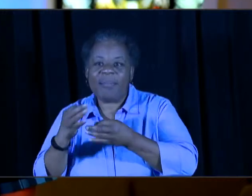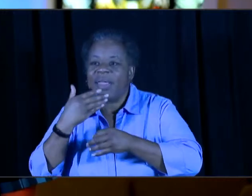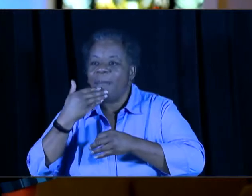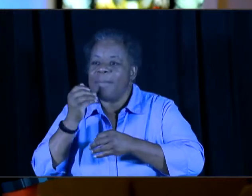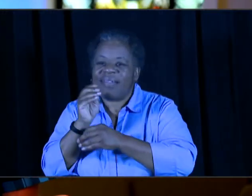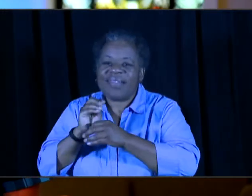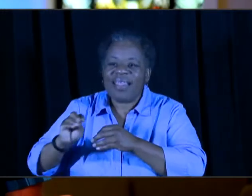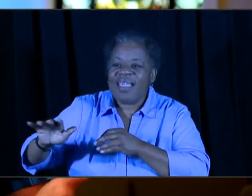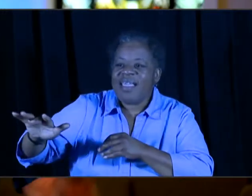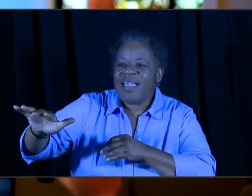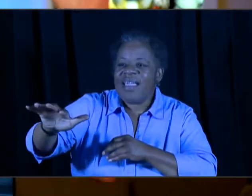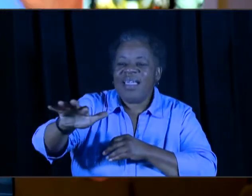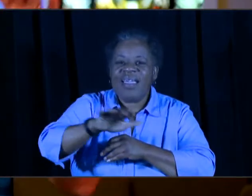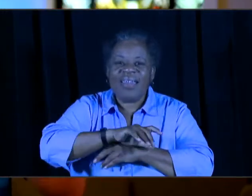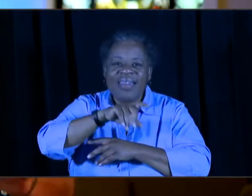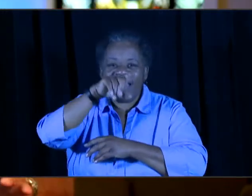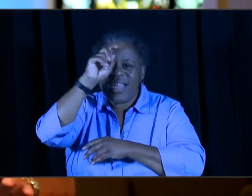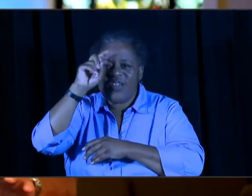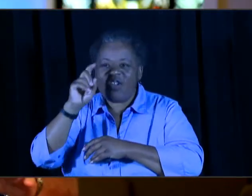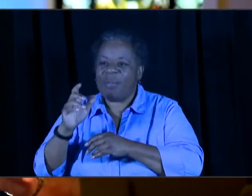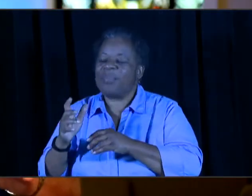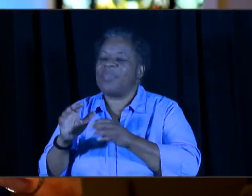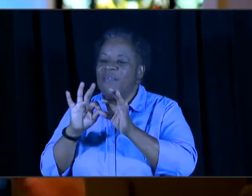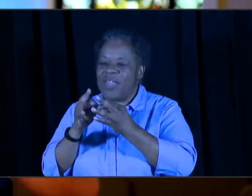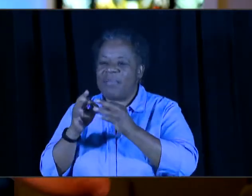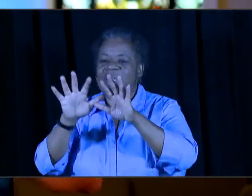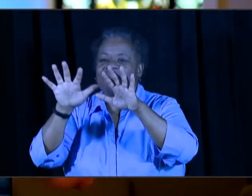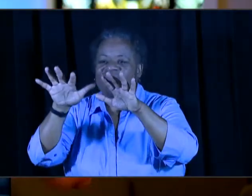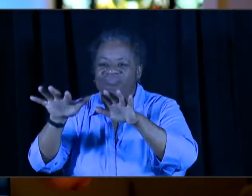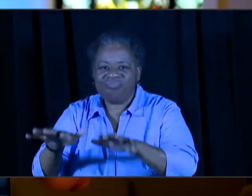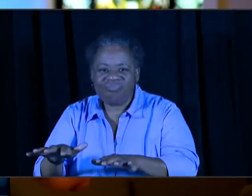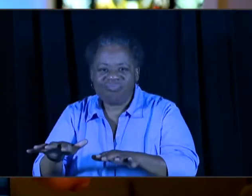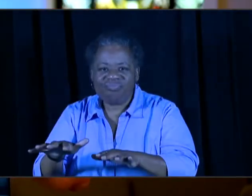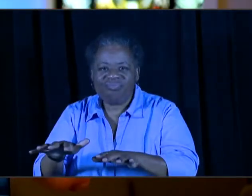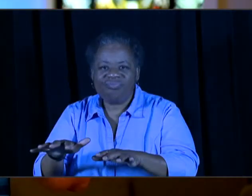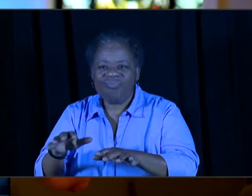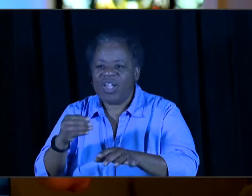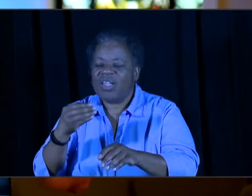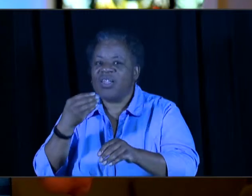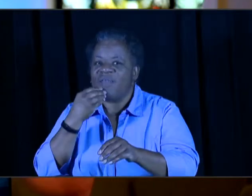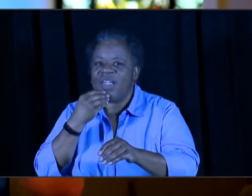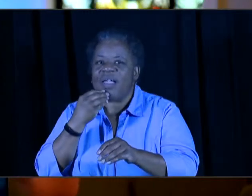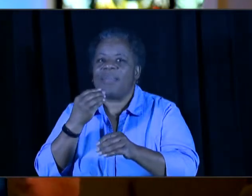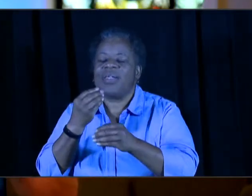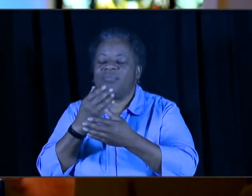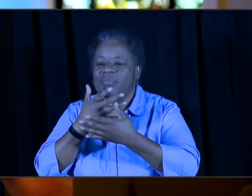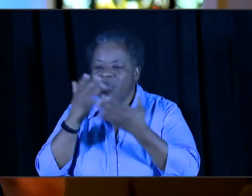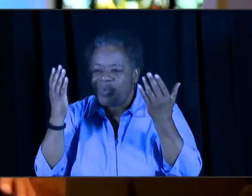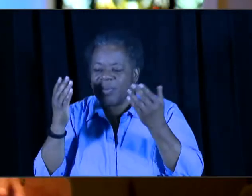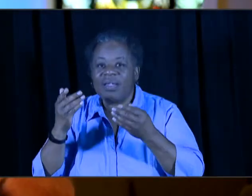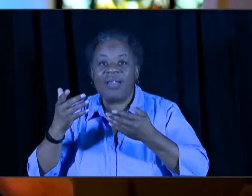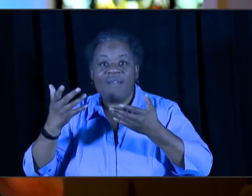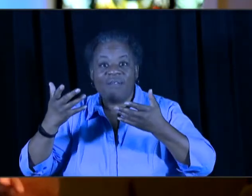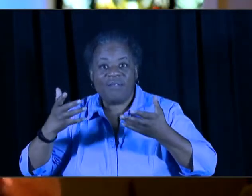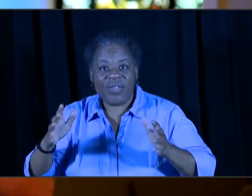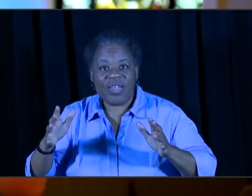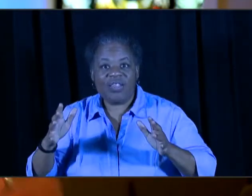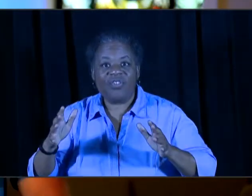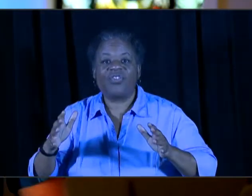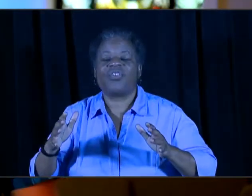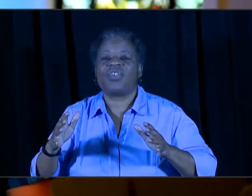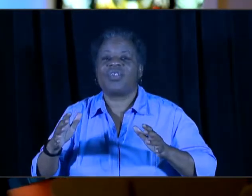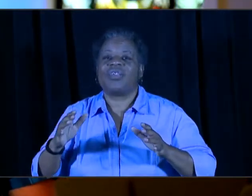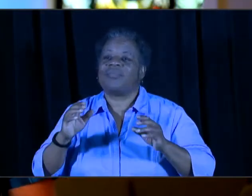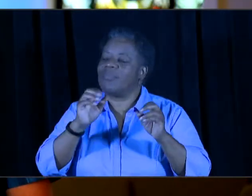in Egypt, where they will settle down, ride out the famine, and await their ultimate deliverance